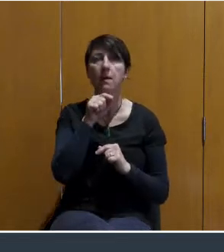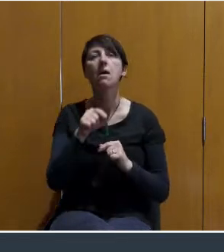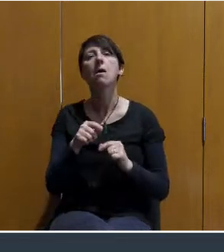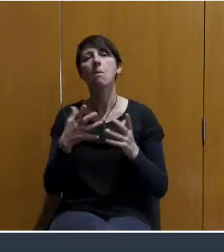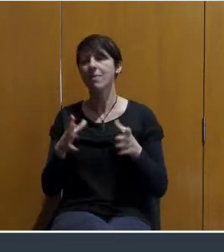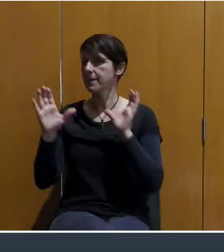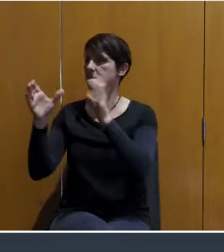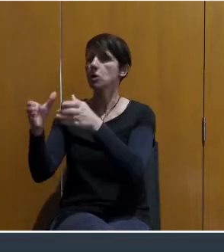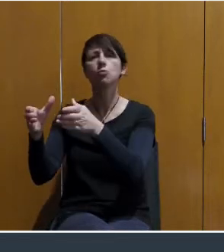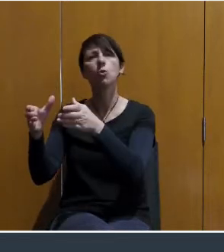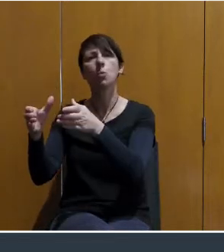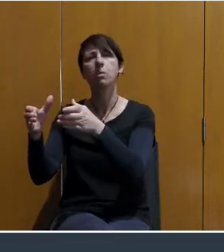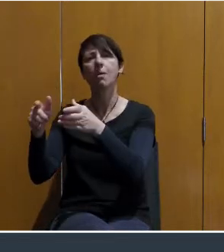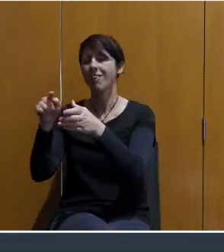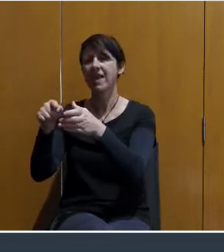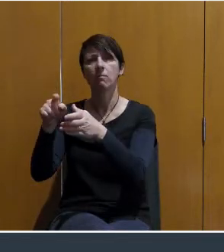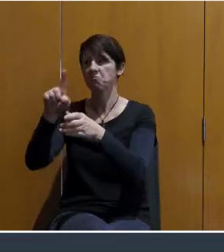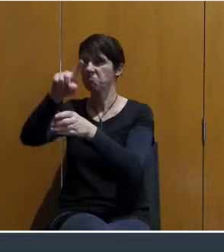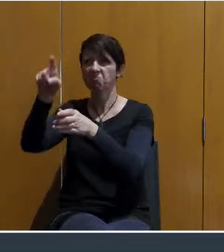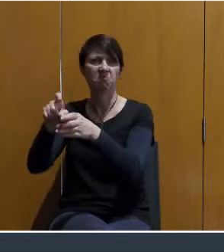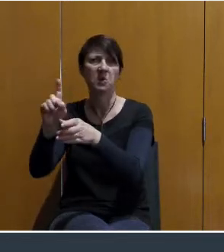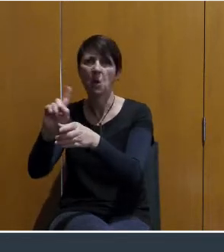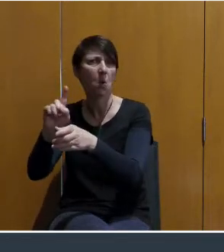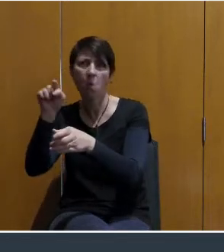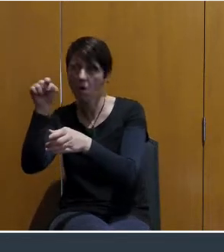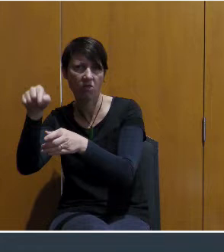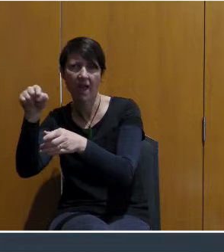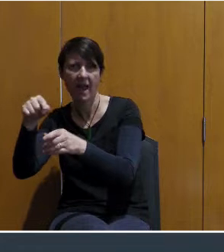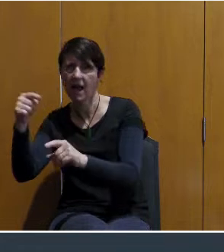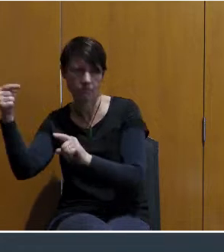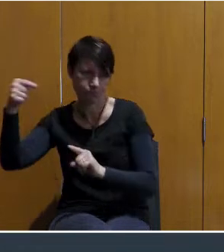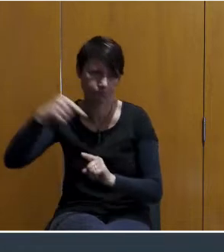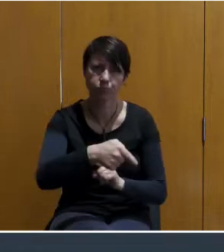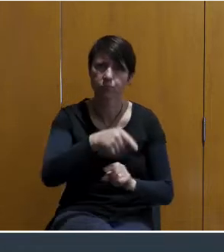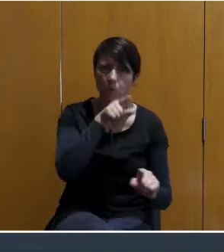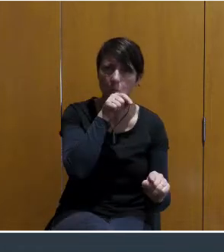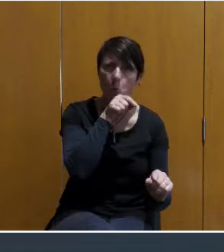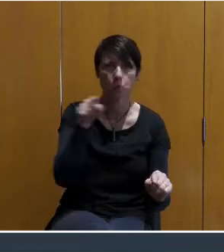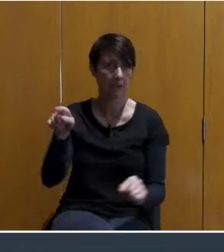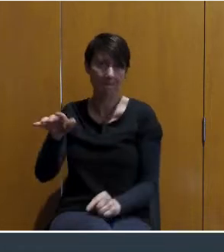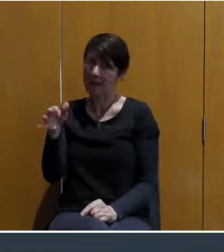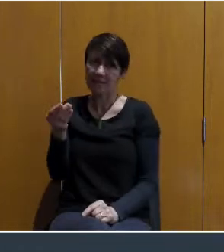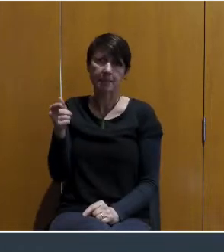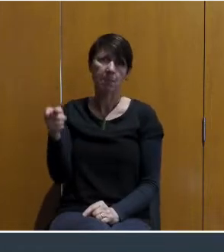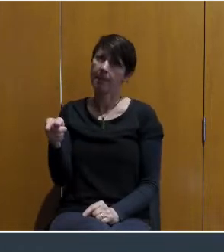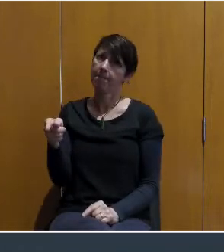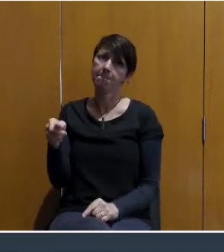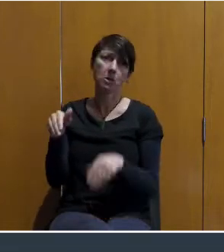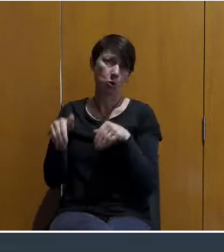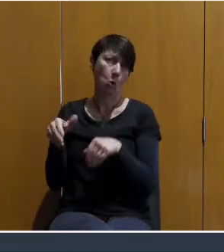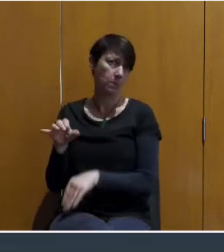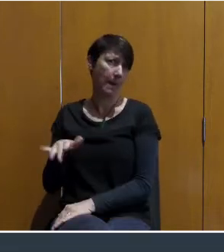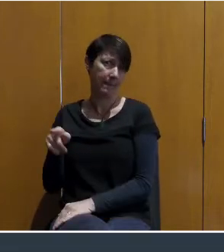see predating the nest. So I just want, like, dogs is not our major predator for dotterels, but I just want to show